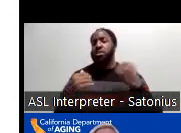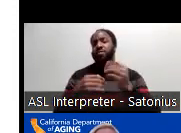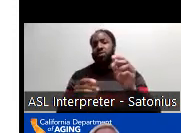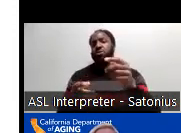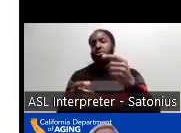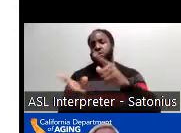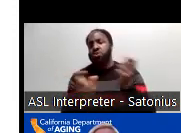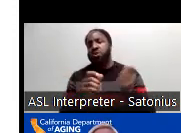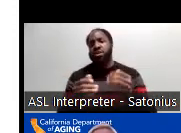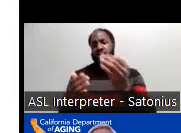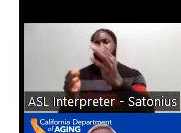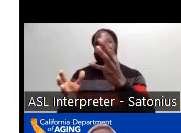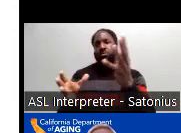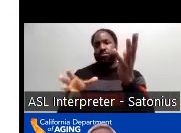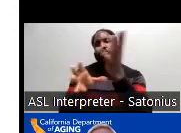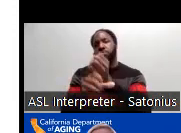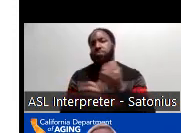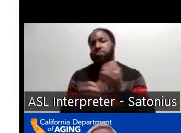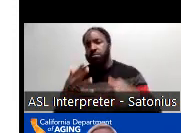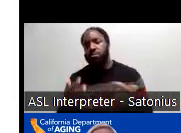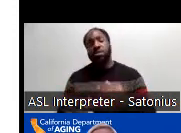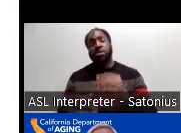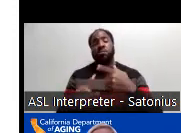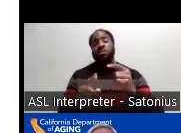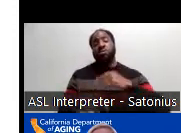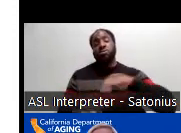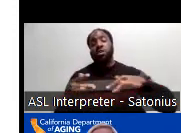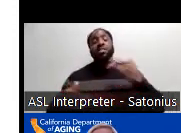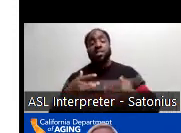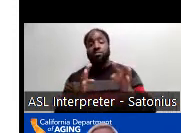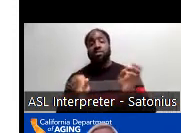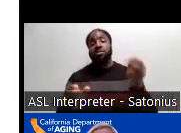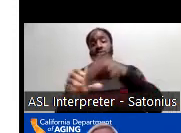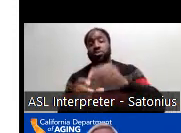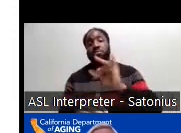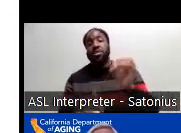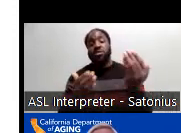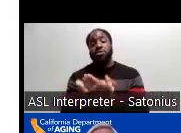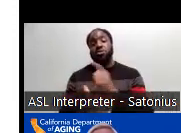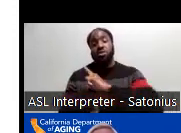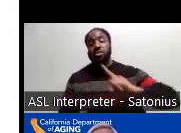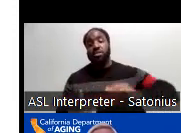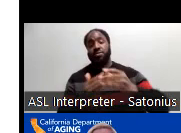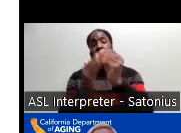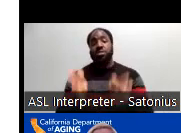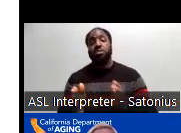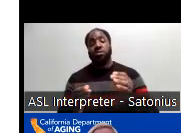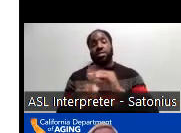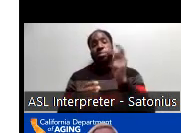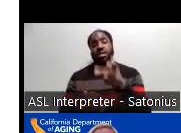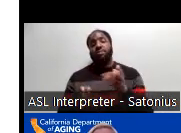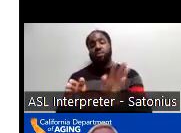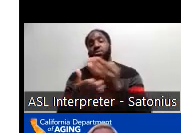little bit more detail. We're thrilled to be joined by a new legislative leader midway through our meeting. We will